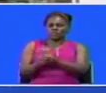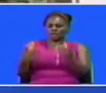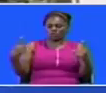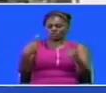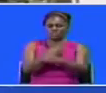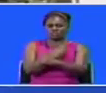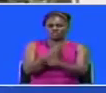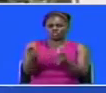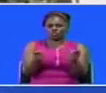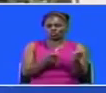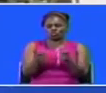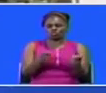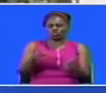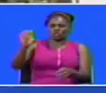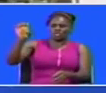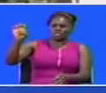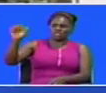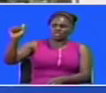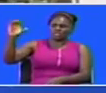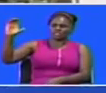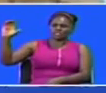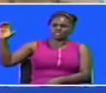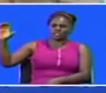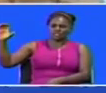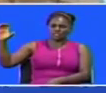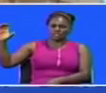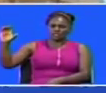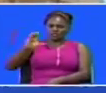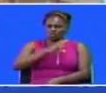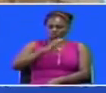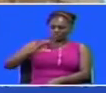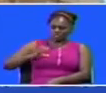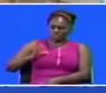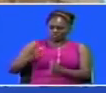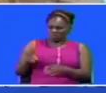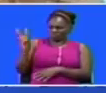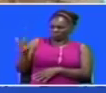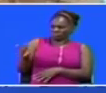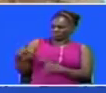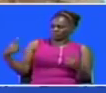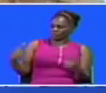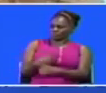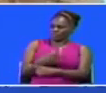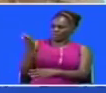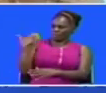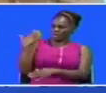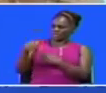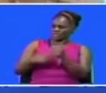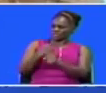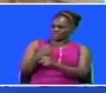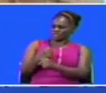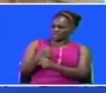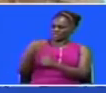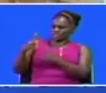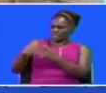he would steer the country's main anti-graft organ for a commission riddled with controversy over the last 19